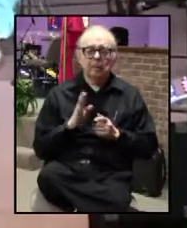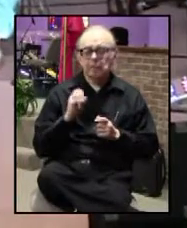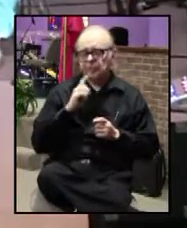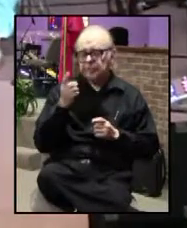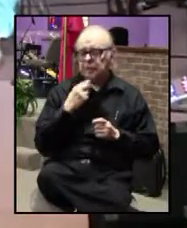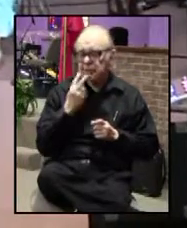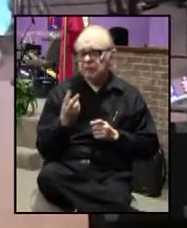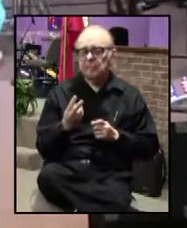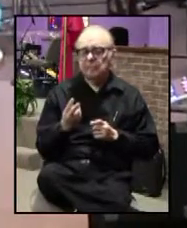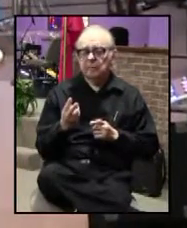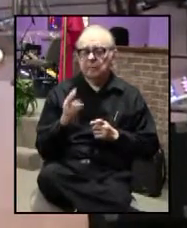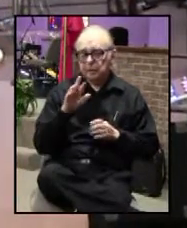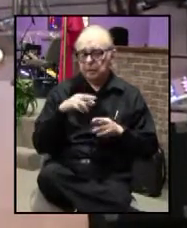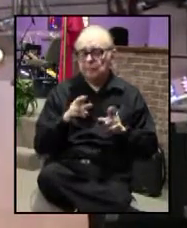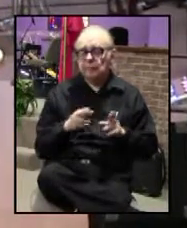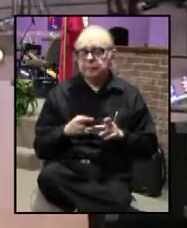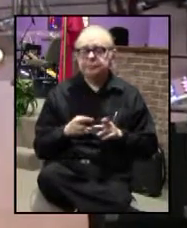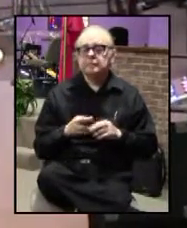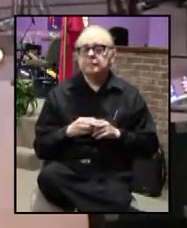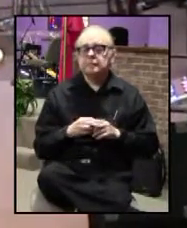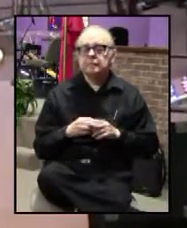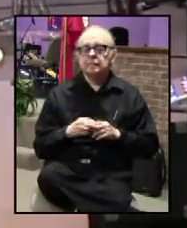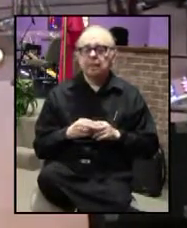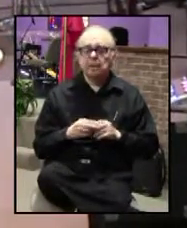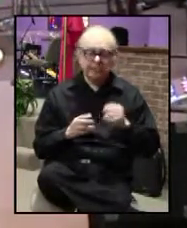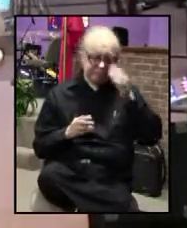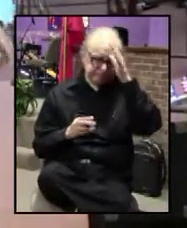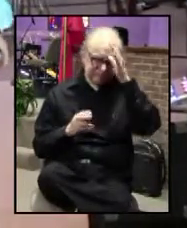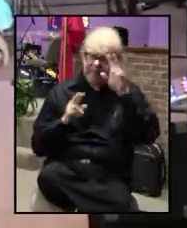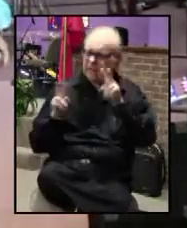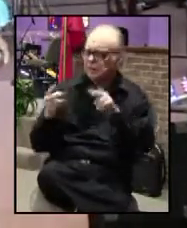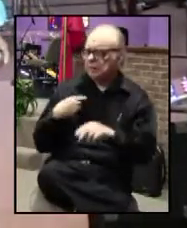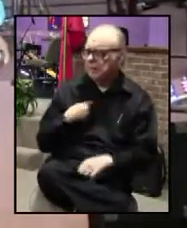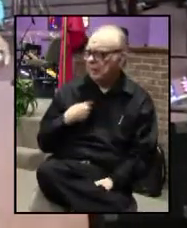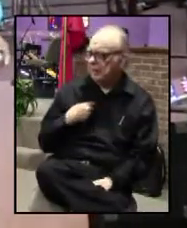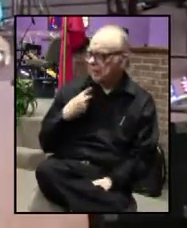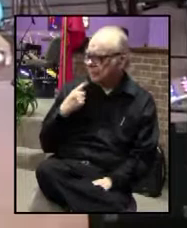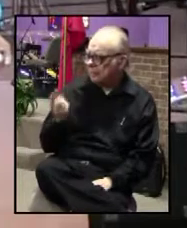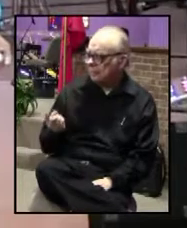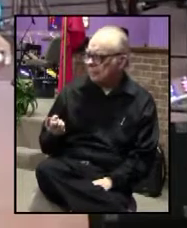see you in your room. And he looked at me, and he says,